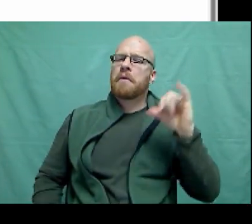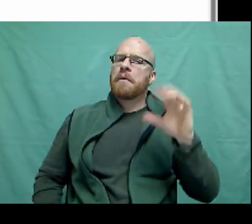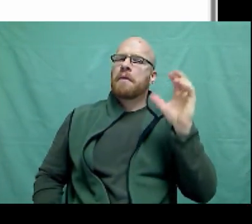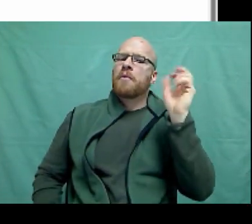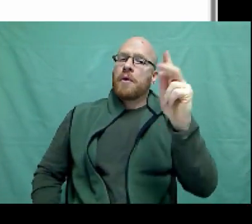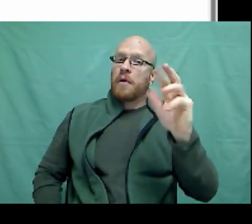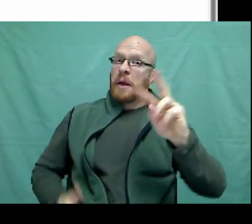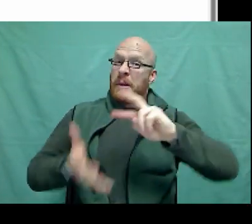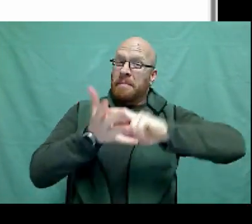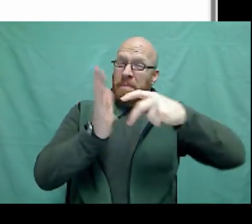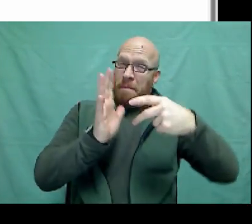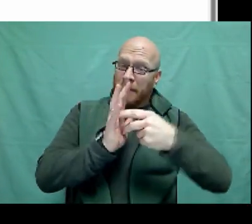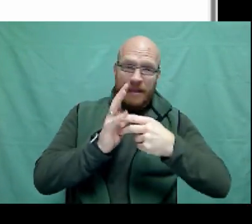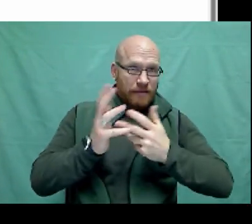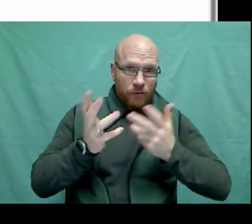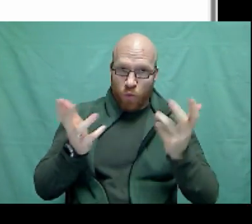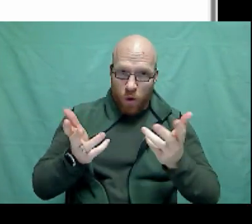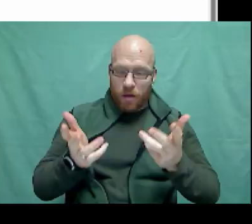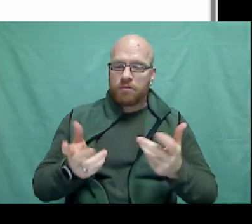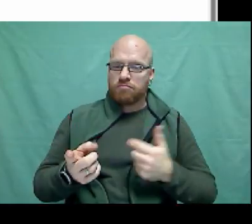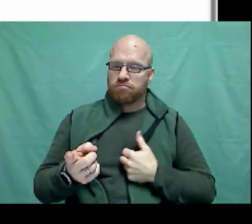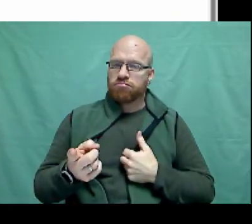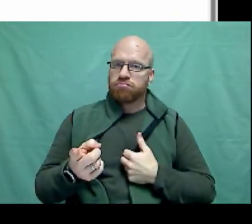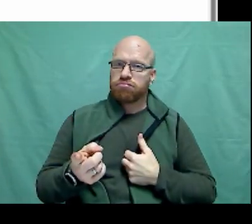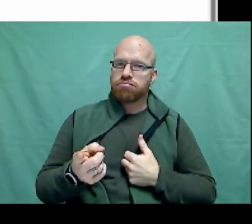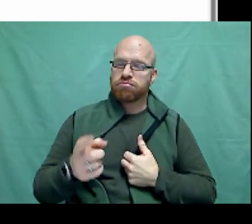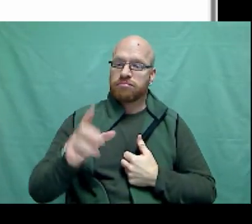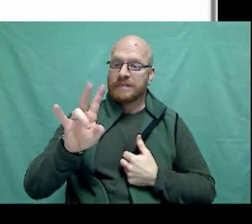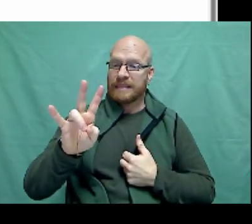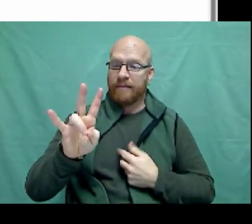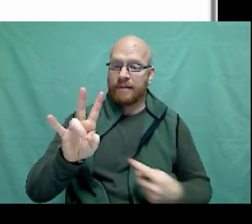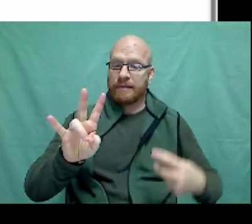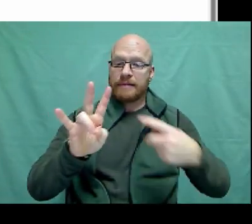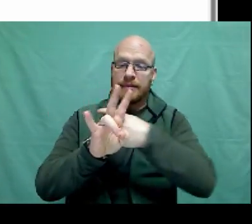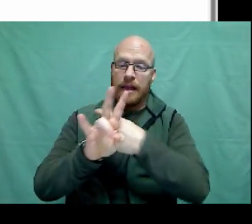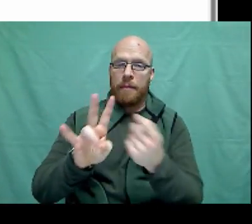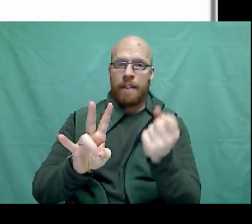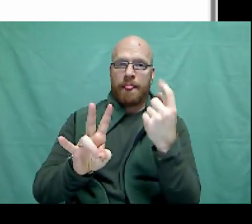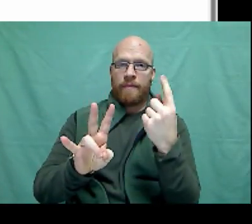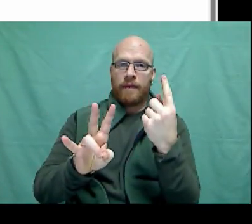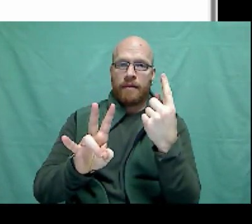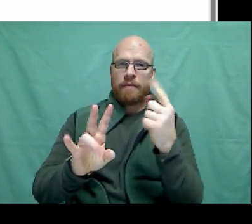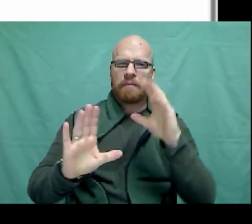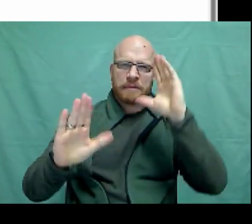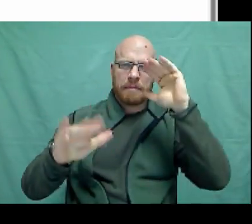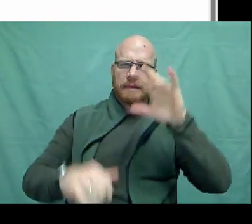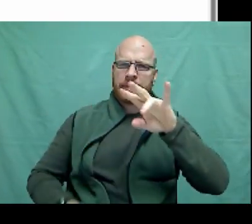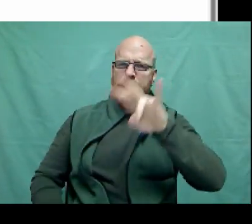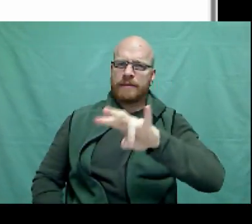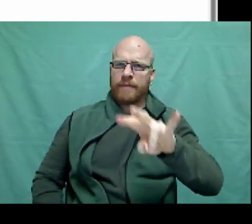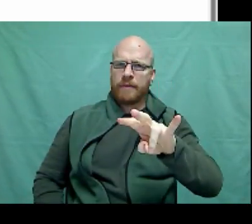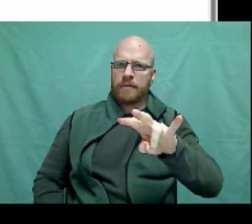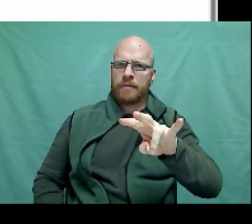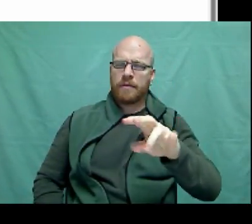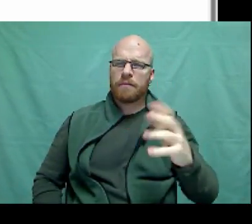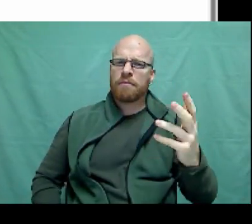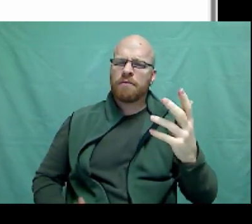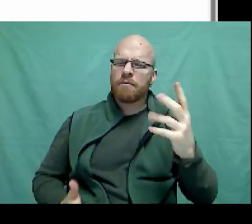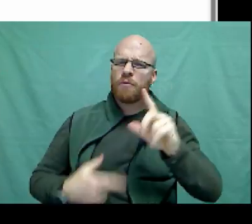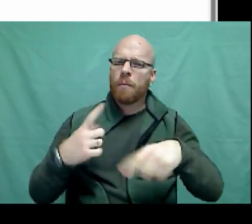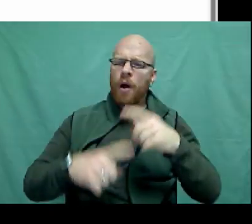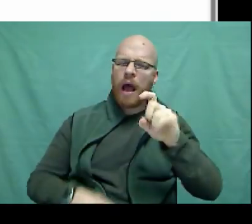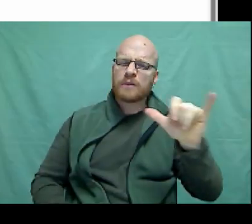means you just multiply the insides of those. What does this mean? 7 times 11,